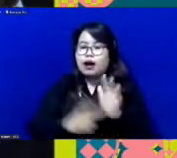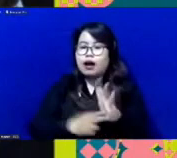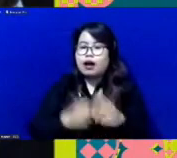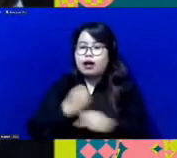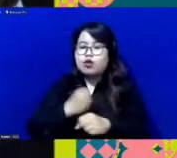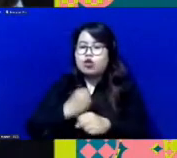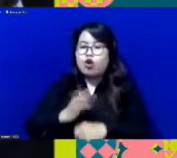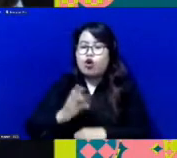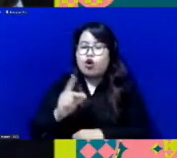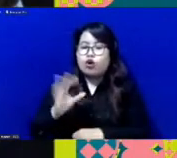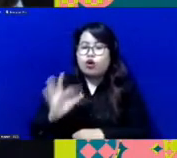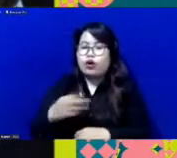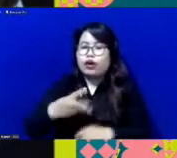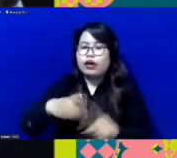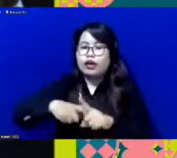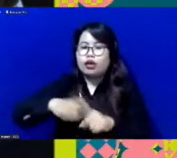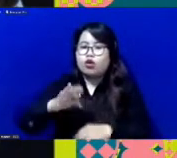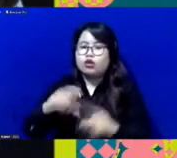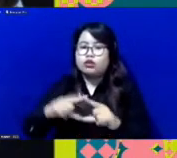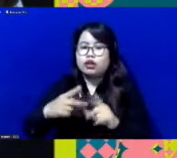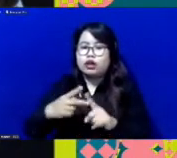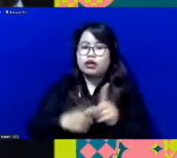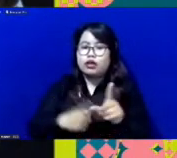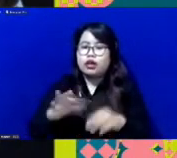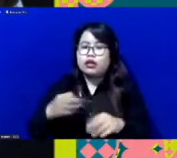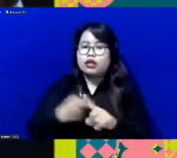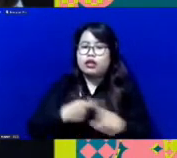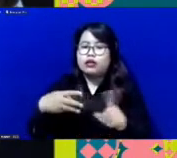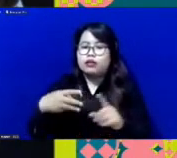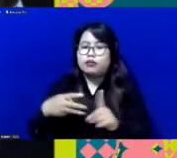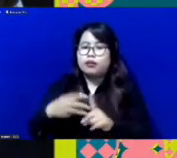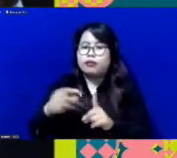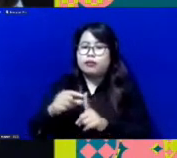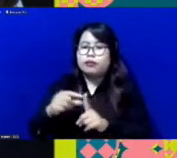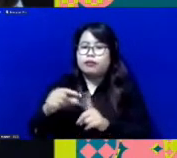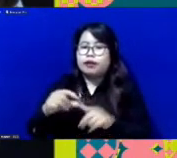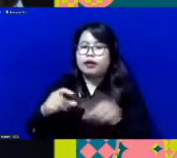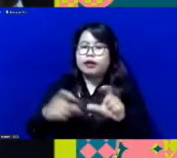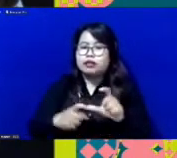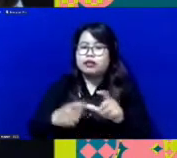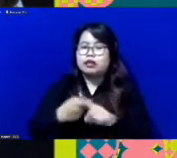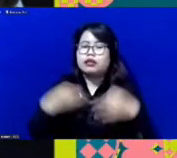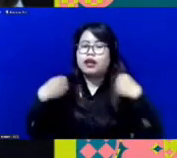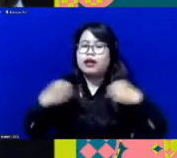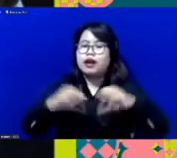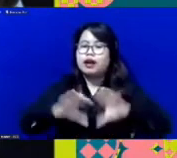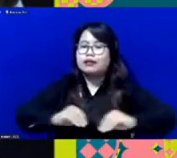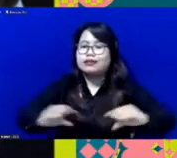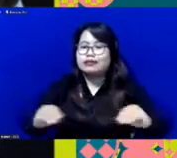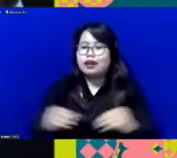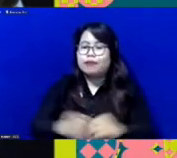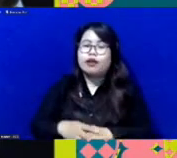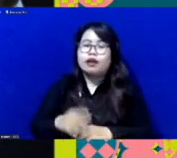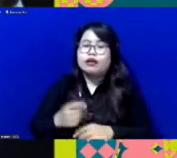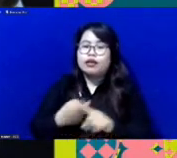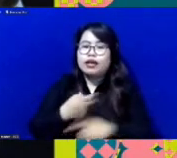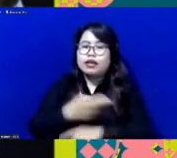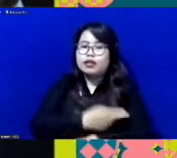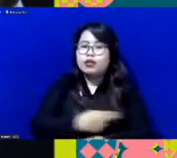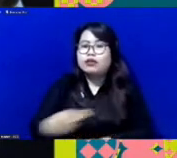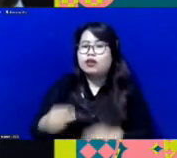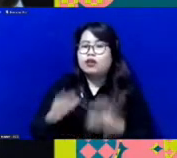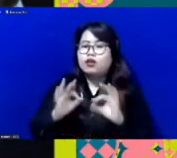BPJS Ketenagakerjaan or Labor Insurance and Social Security of Indonesia. Bapak Syekh Vikram Kemka,